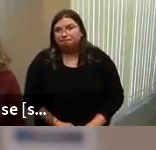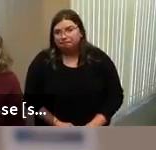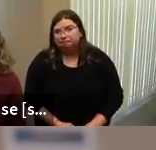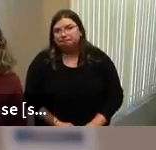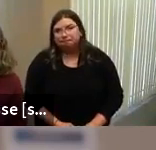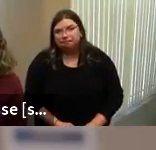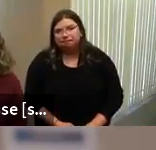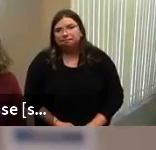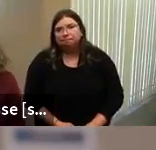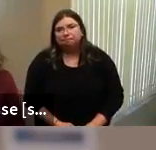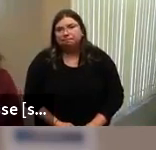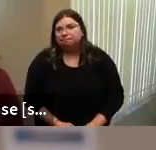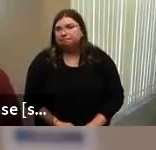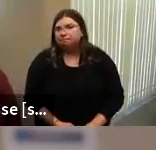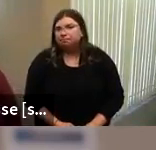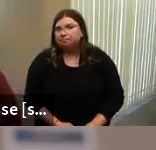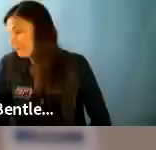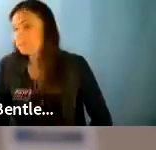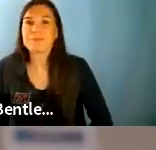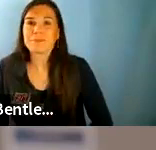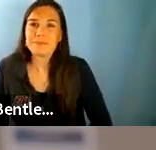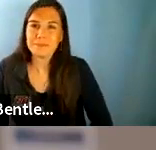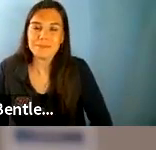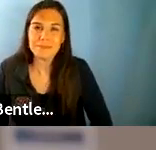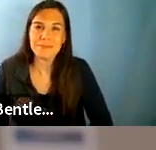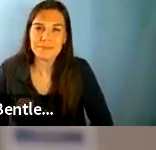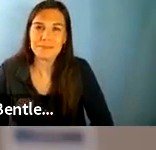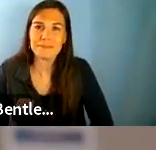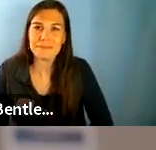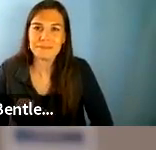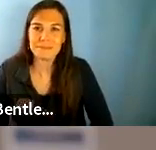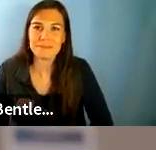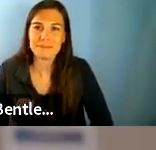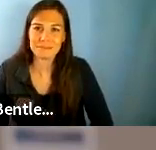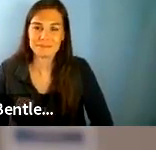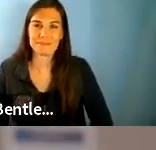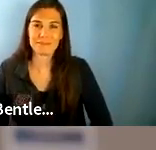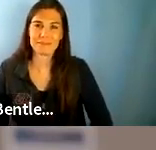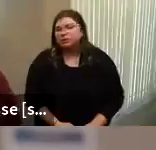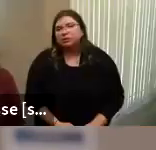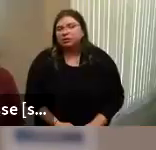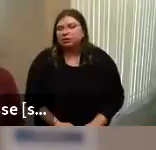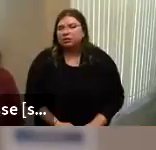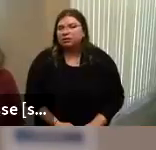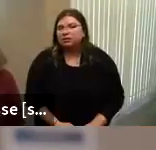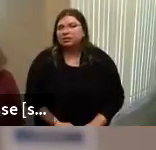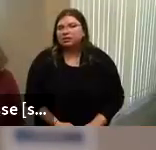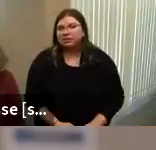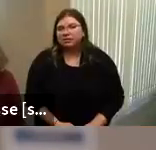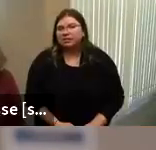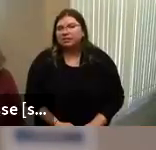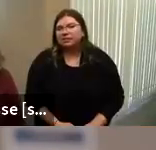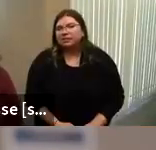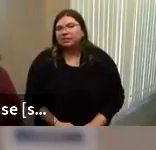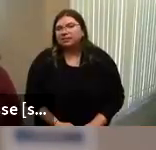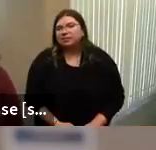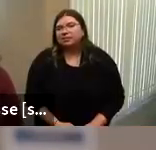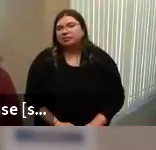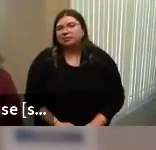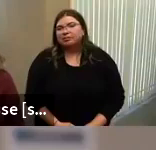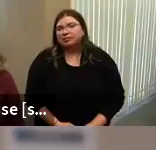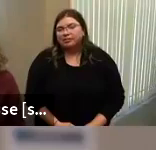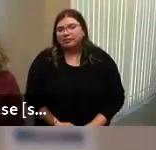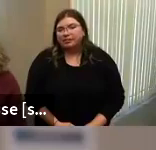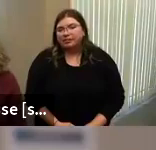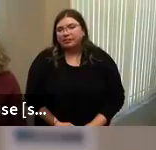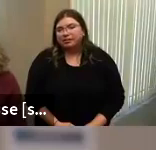There's a lot of skills that can be learned, and if you start from scratch, then you are a blank slate,